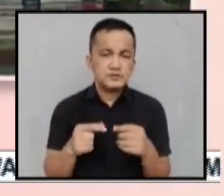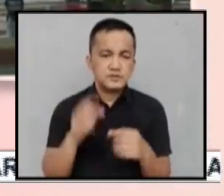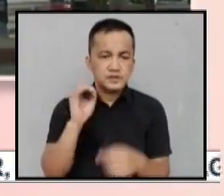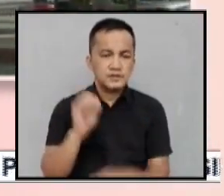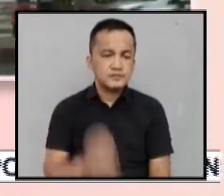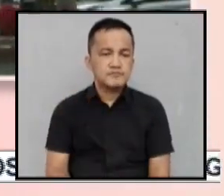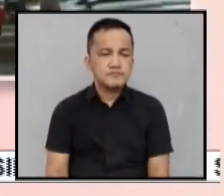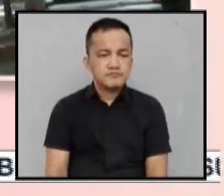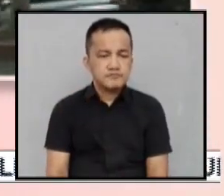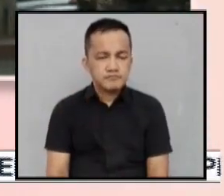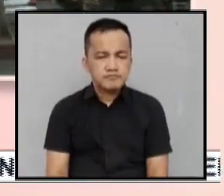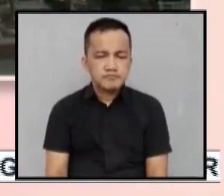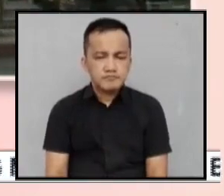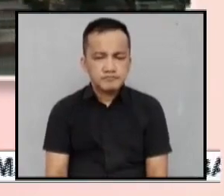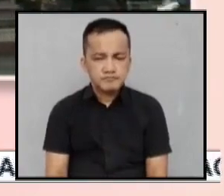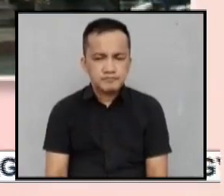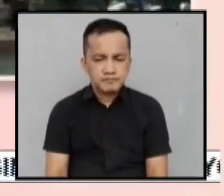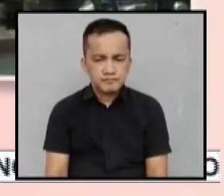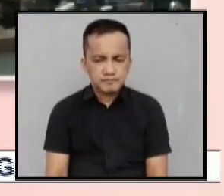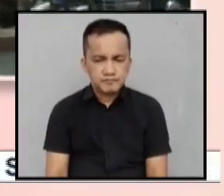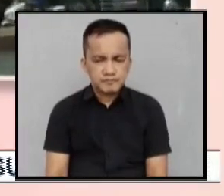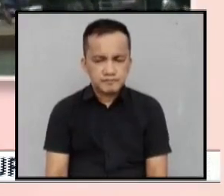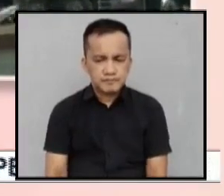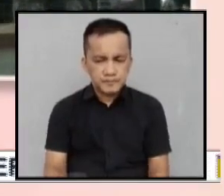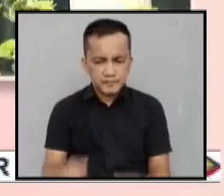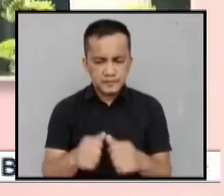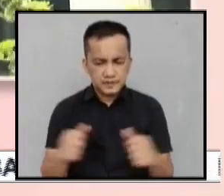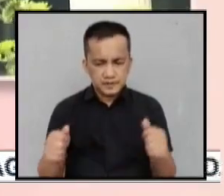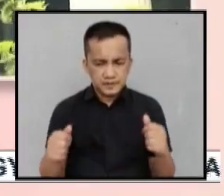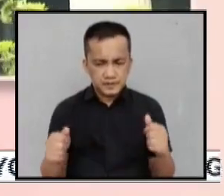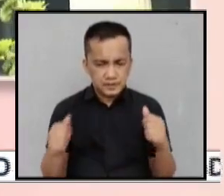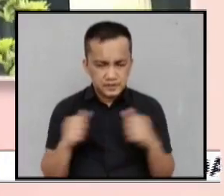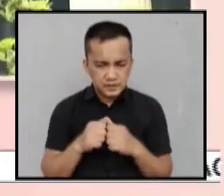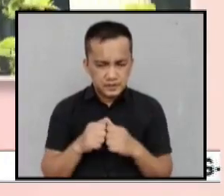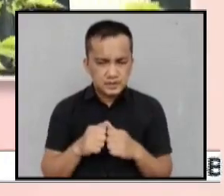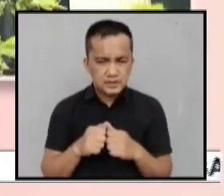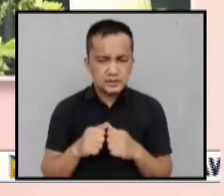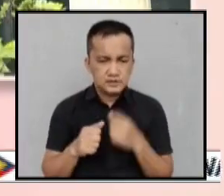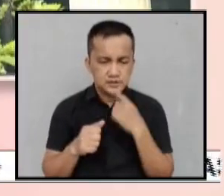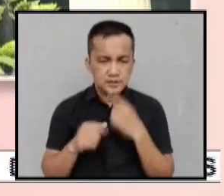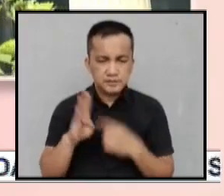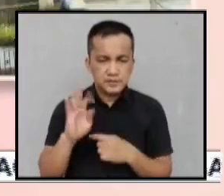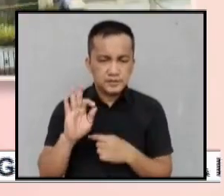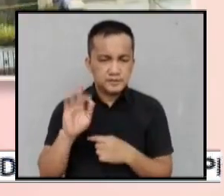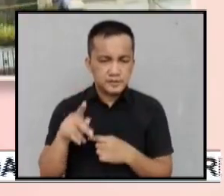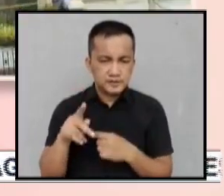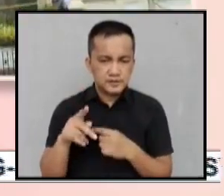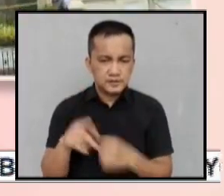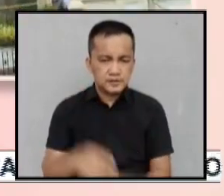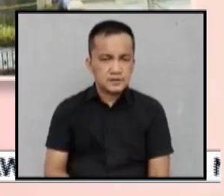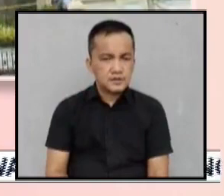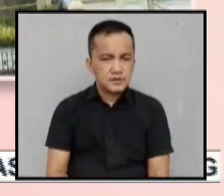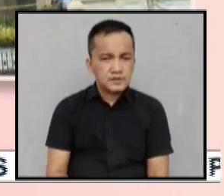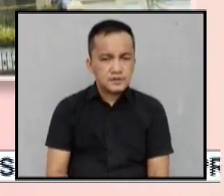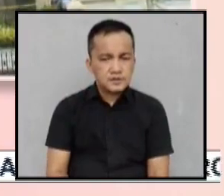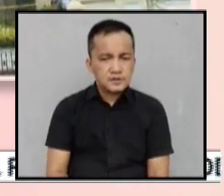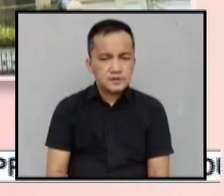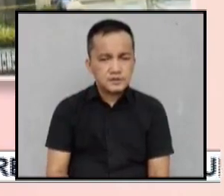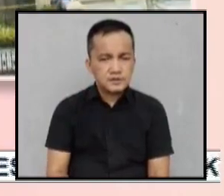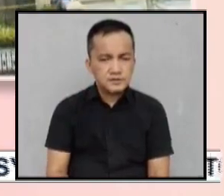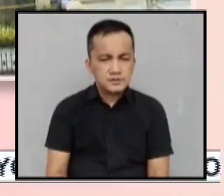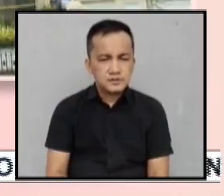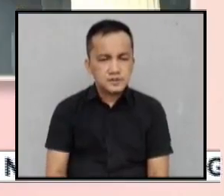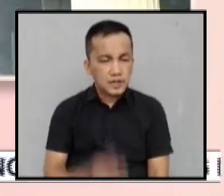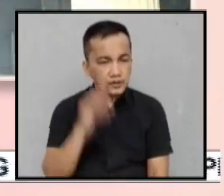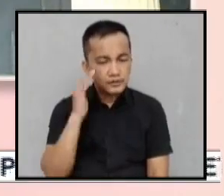Na yung area, BFP has said na kung saan po, hello?